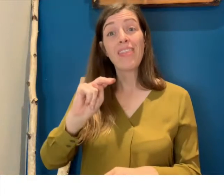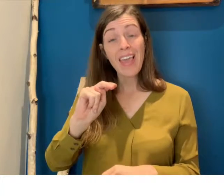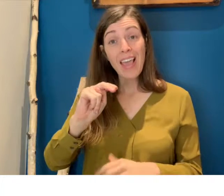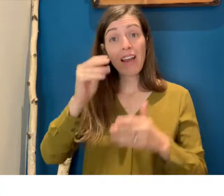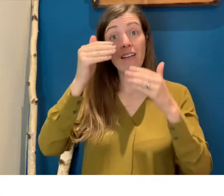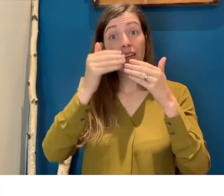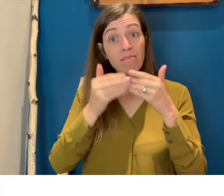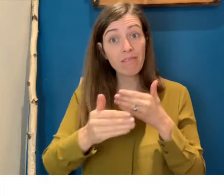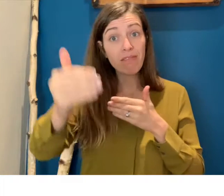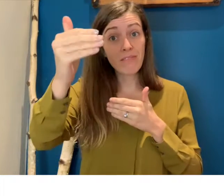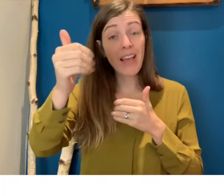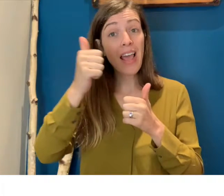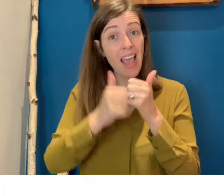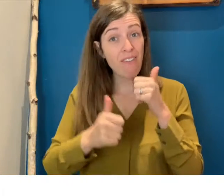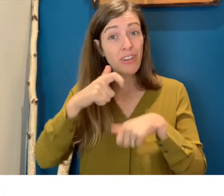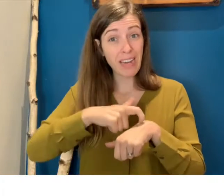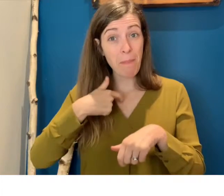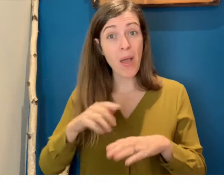that's what I'm going to do here.